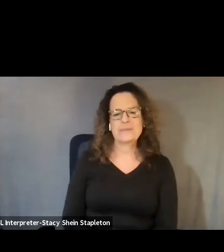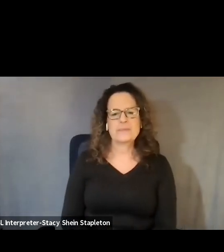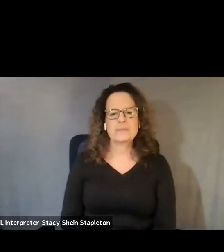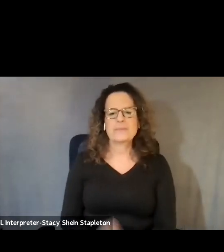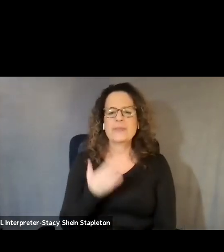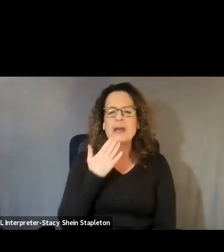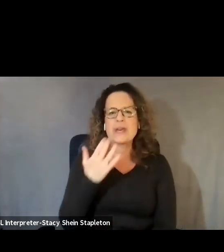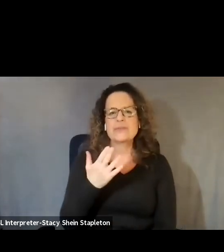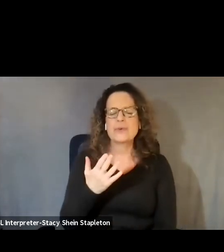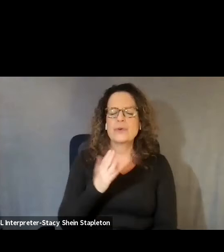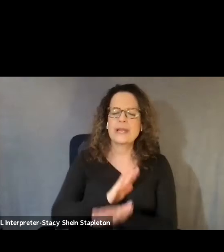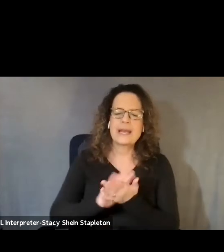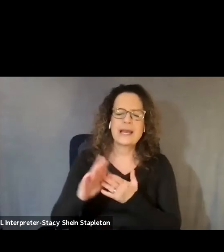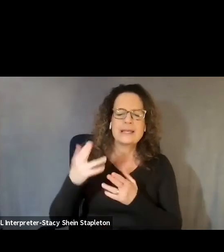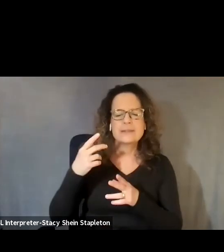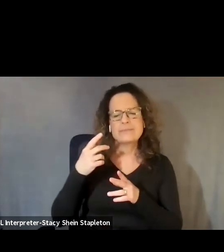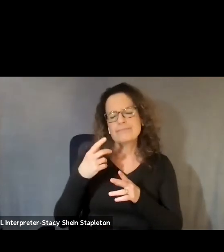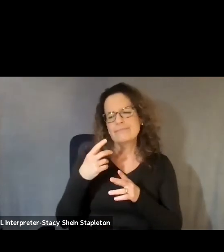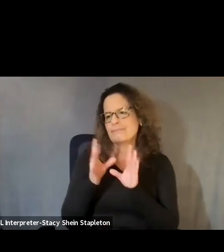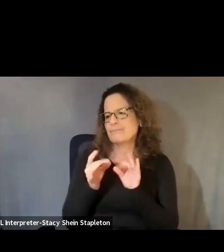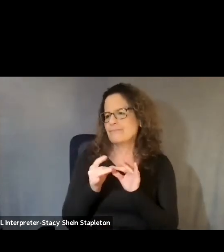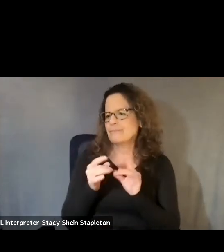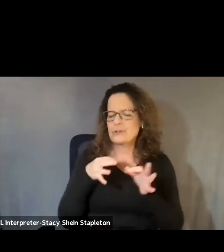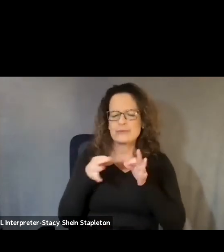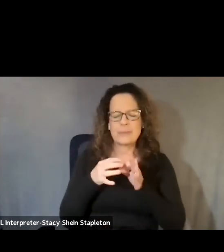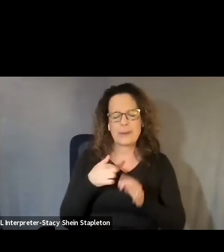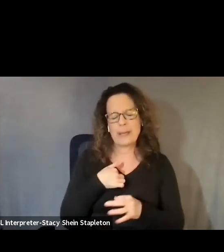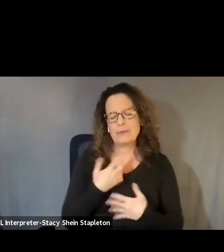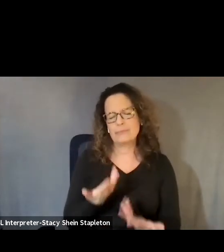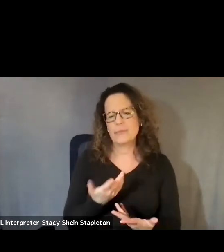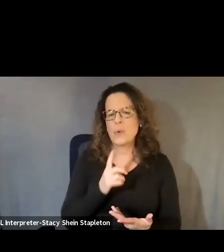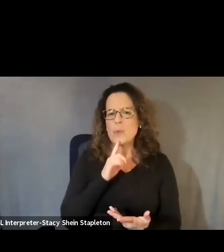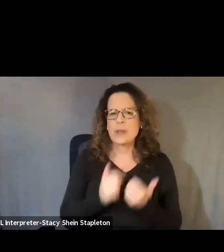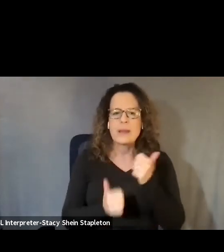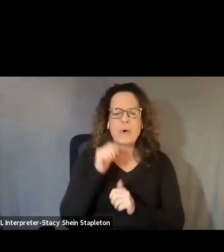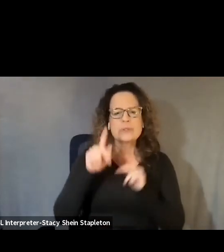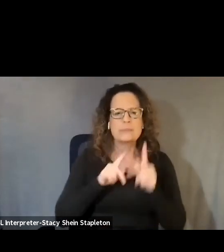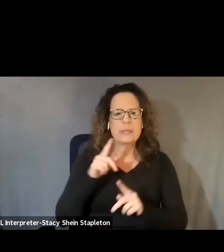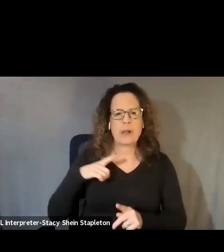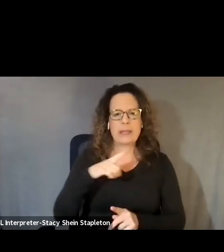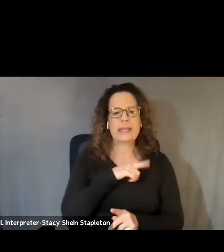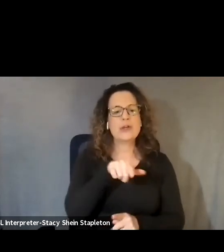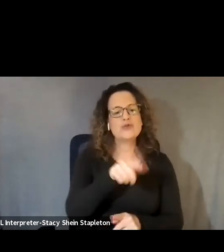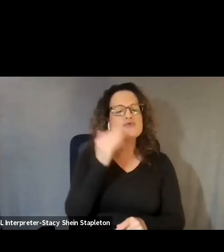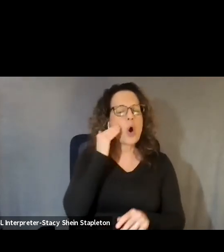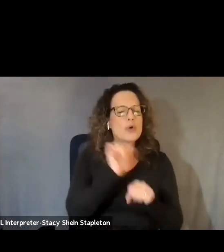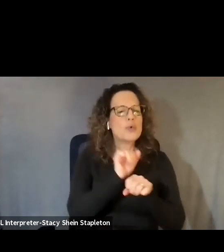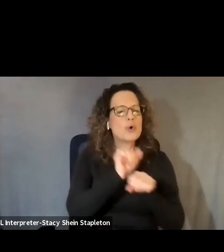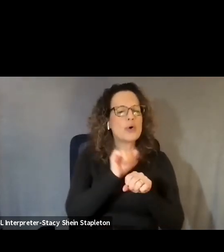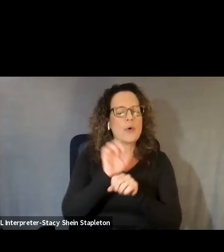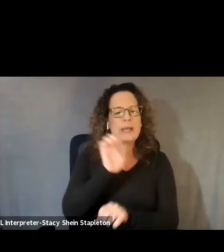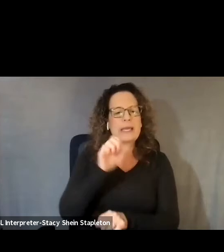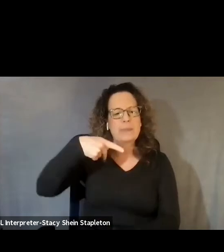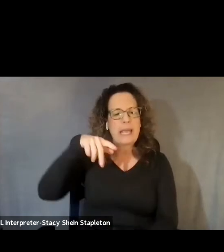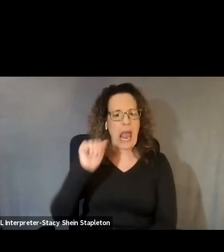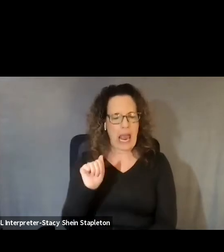And thanks for the very kind words. You know, I think probably most people at the league know that you work for EPA, and they know that